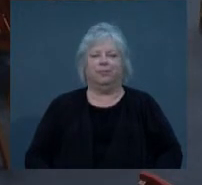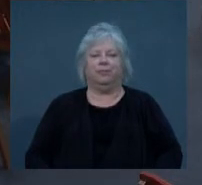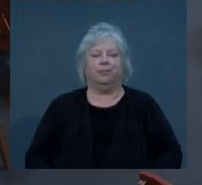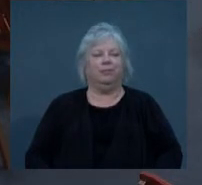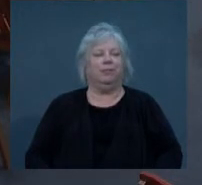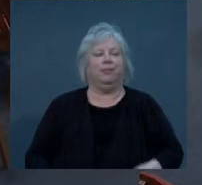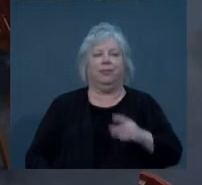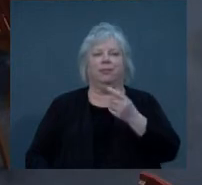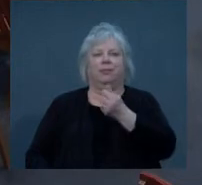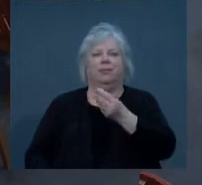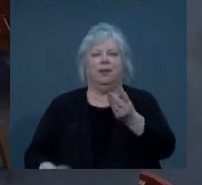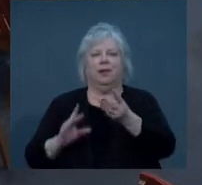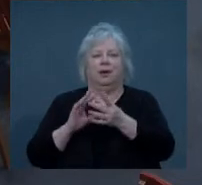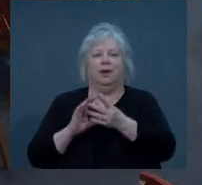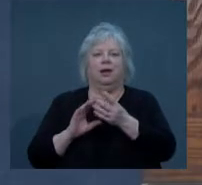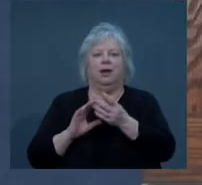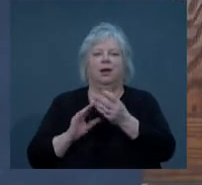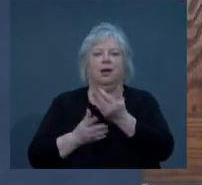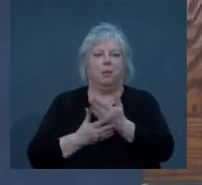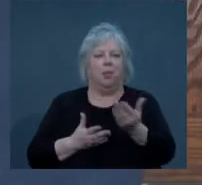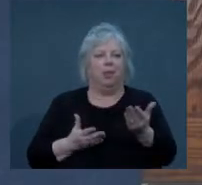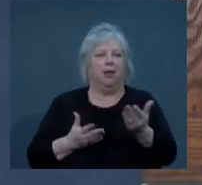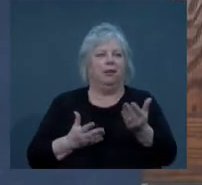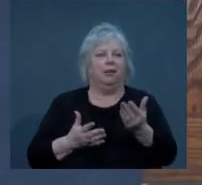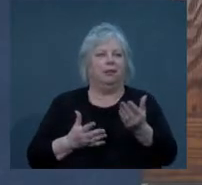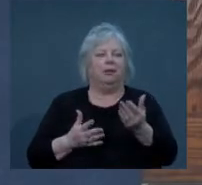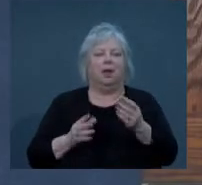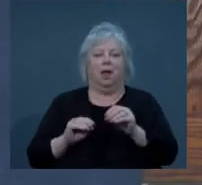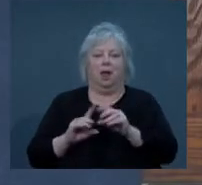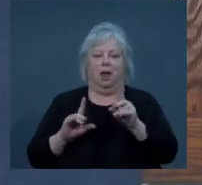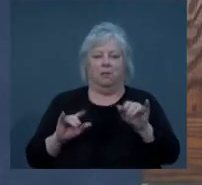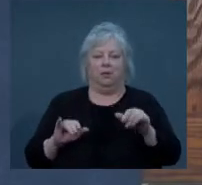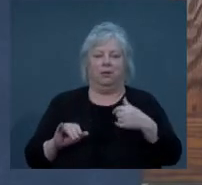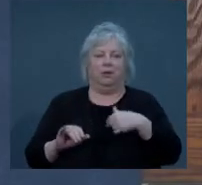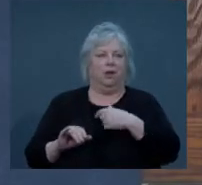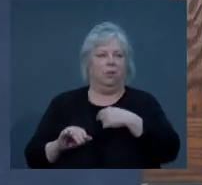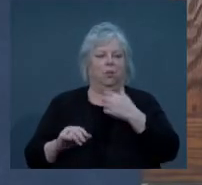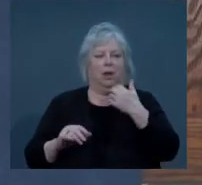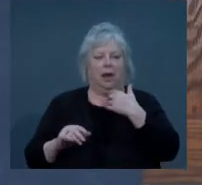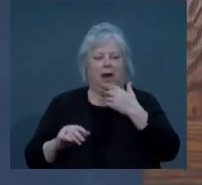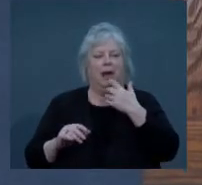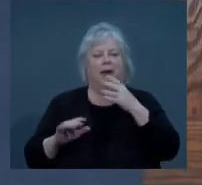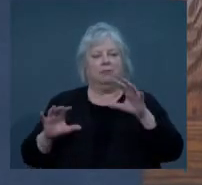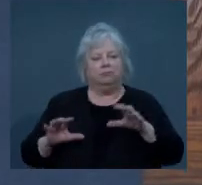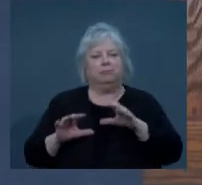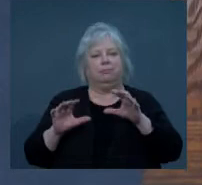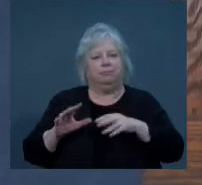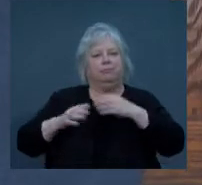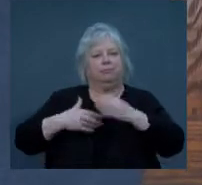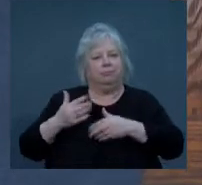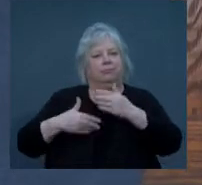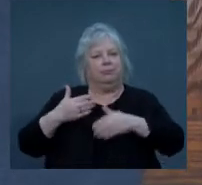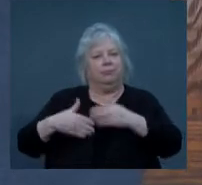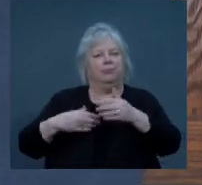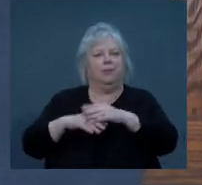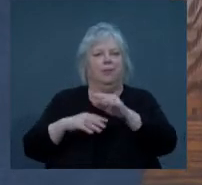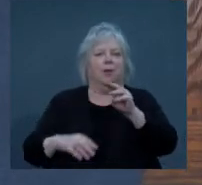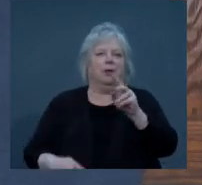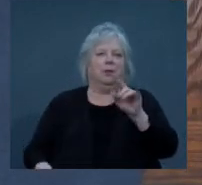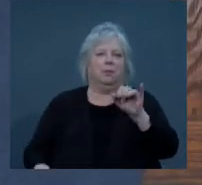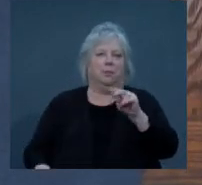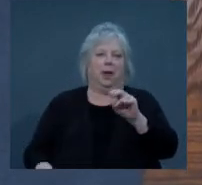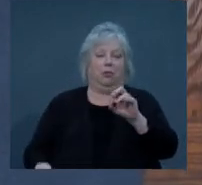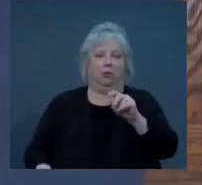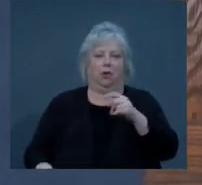Just a couple of things to note. Obviously, we have momentum on Main Street. That's something I think we're all excited about. It wasn't very